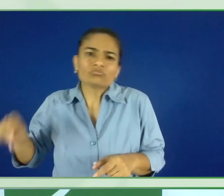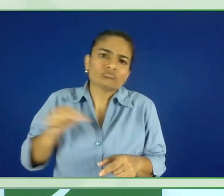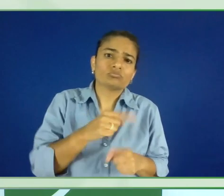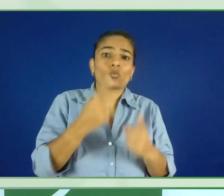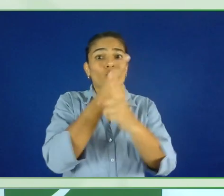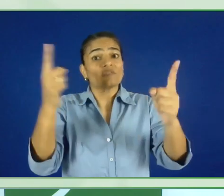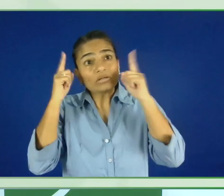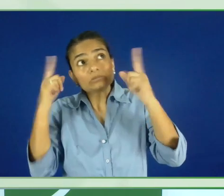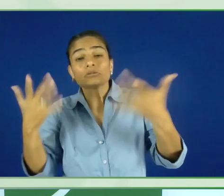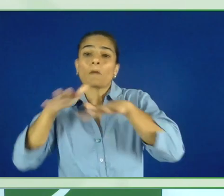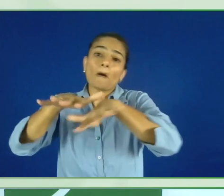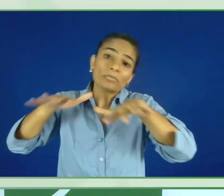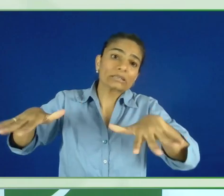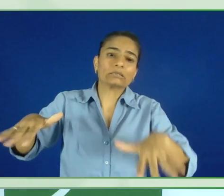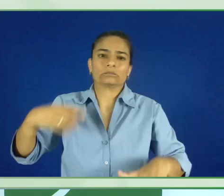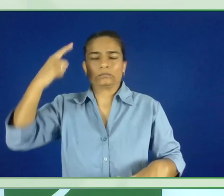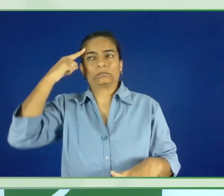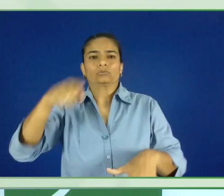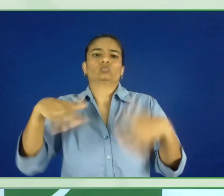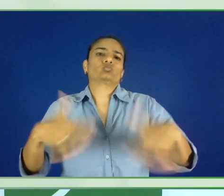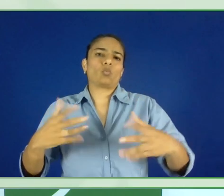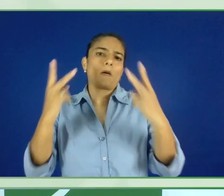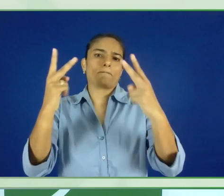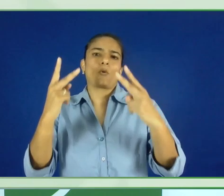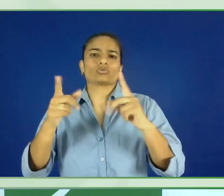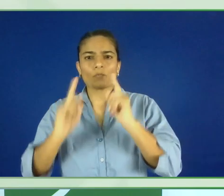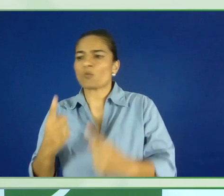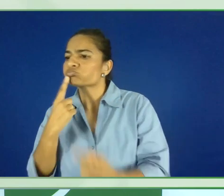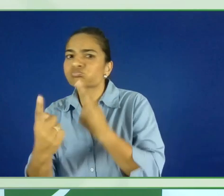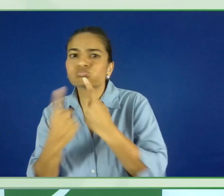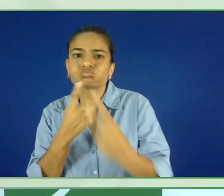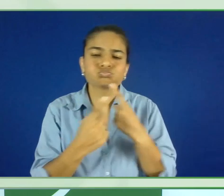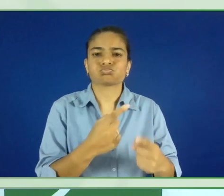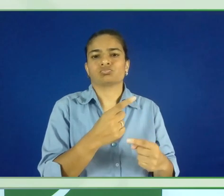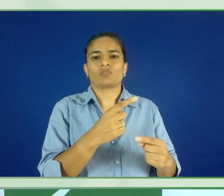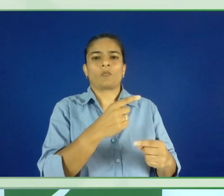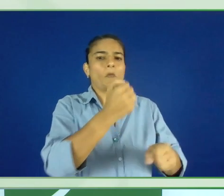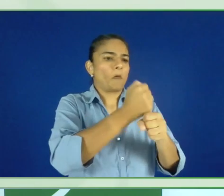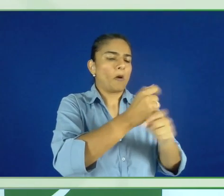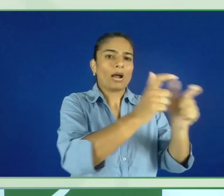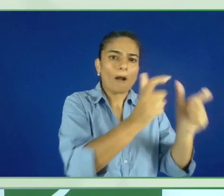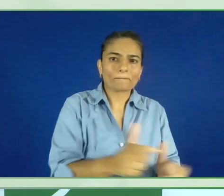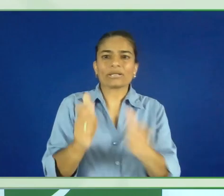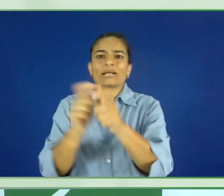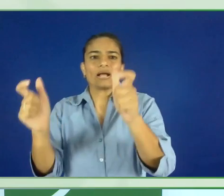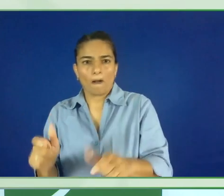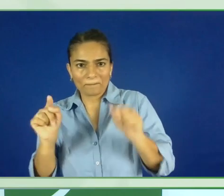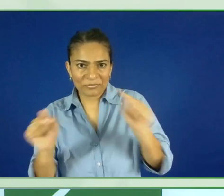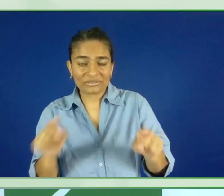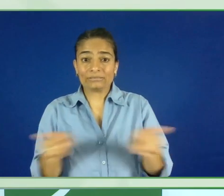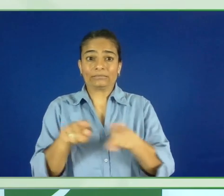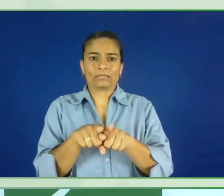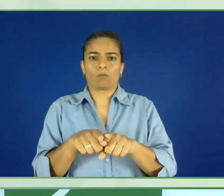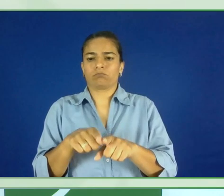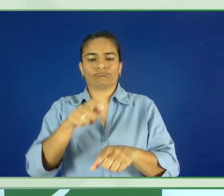have conversations, peer-to-peer, company to company, but also of the different actors. Sometimes we have lots of training